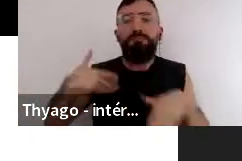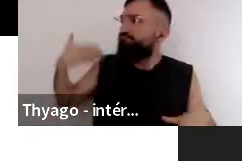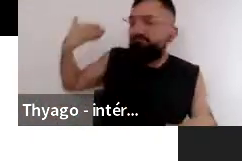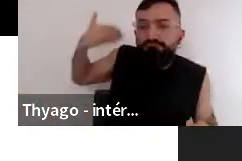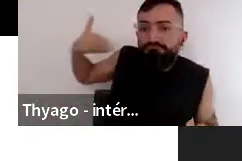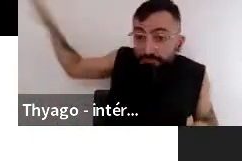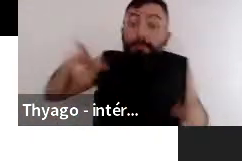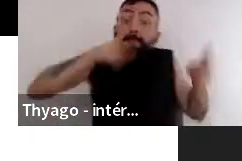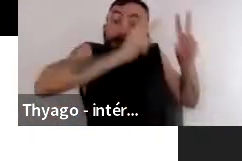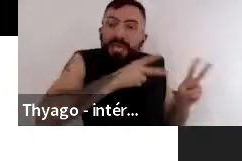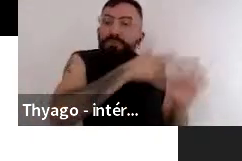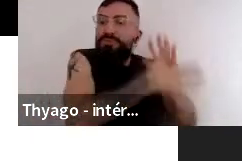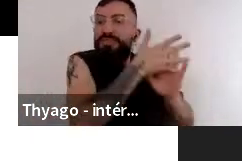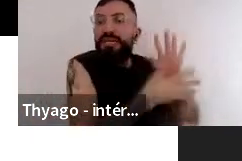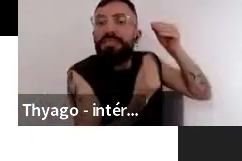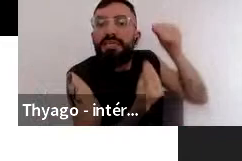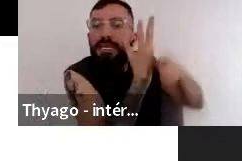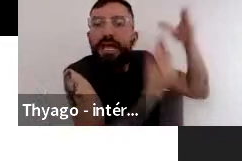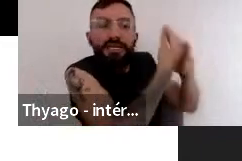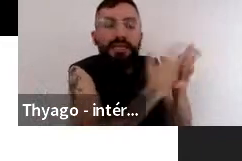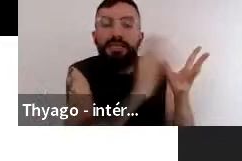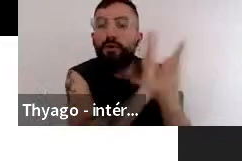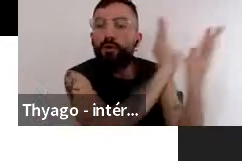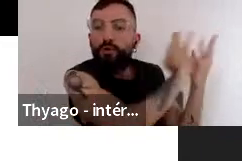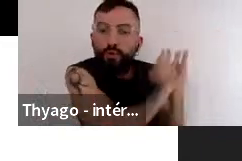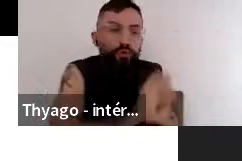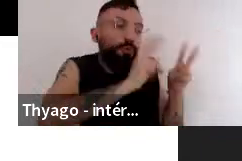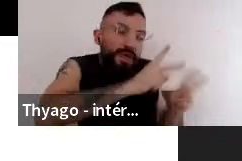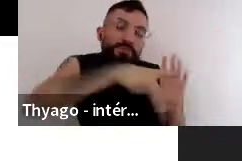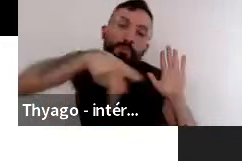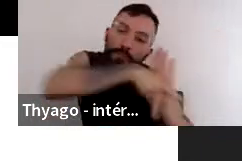sign languages in terms of their own categories.